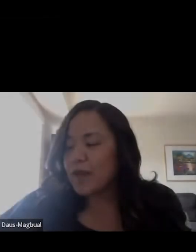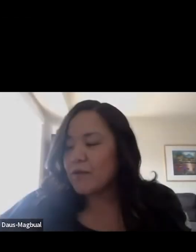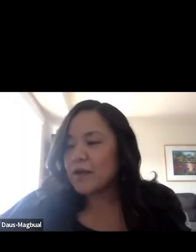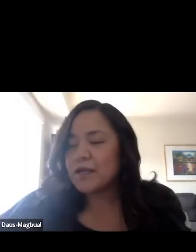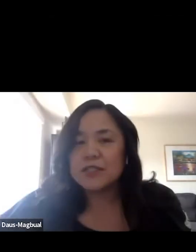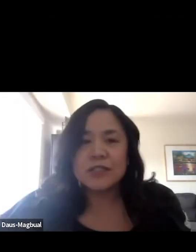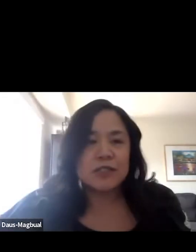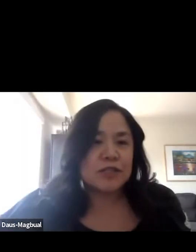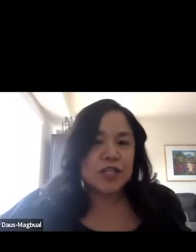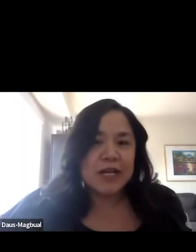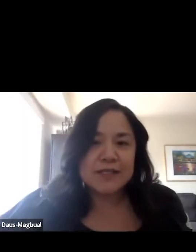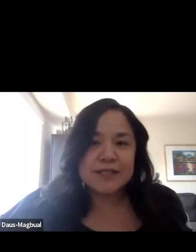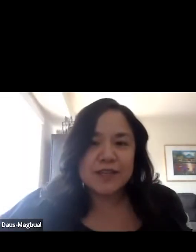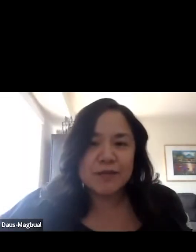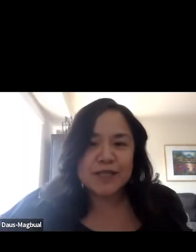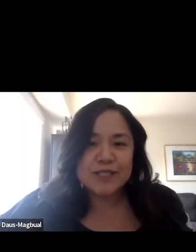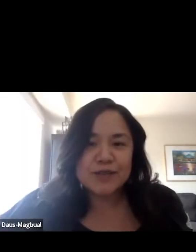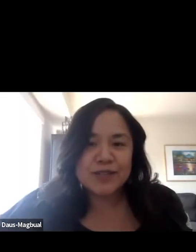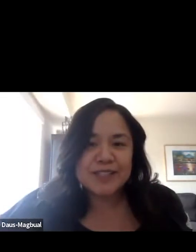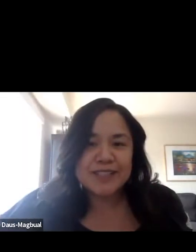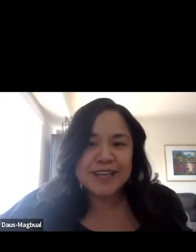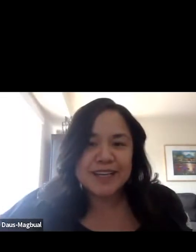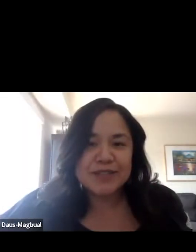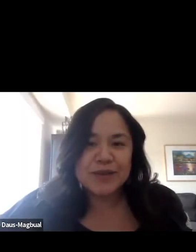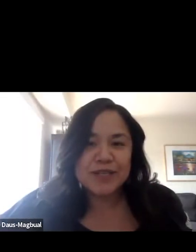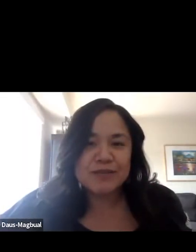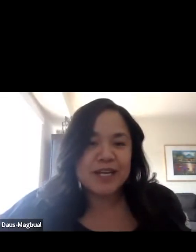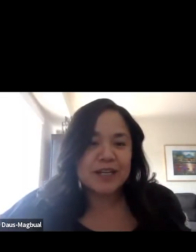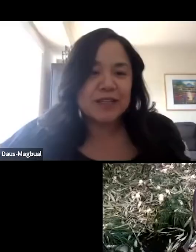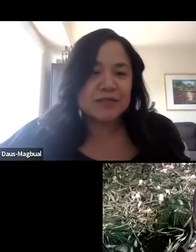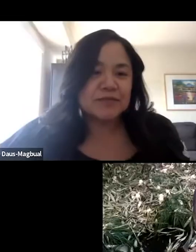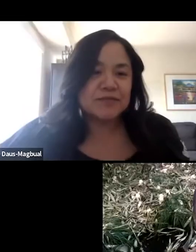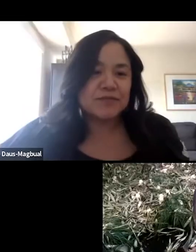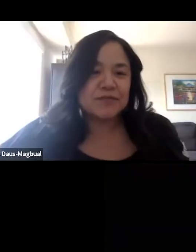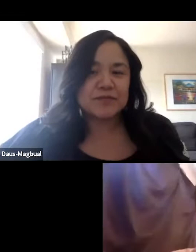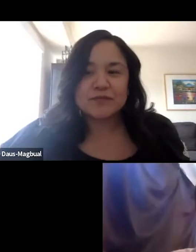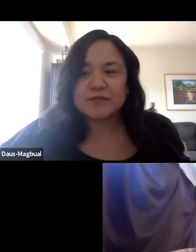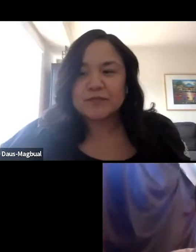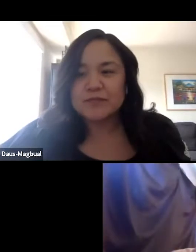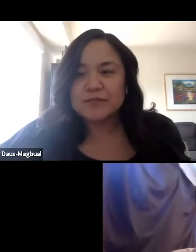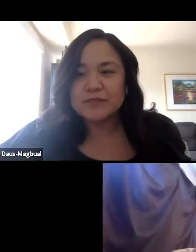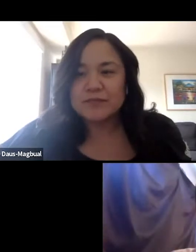Next up, I want to introduce Janet Stickmon to the stage. Welcome, Janet.